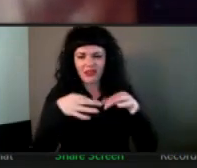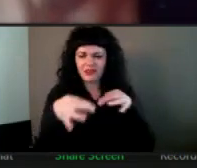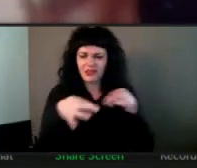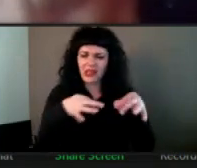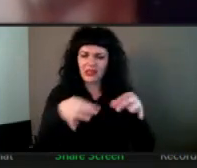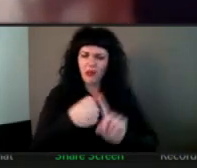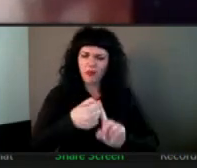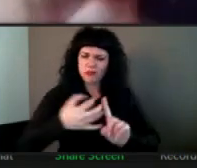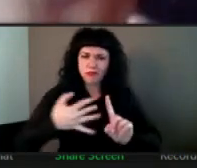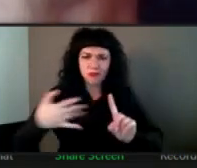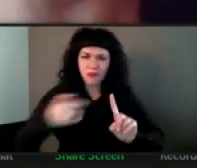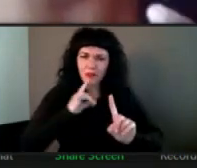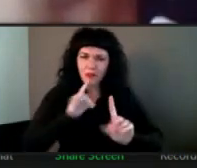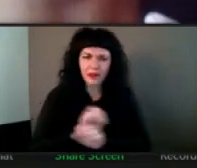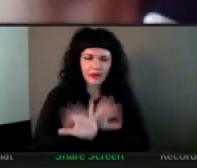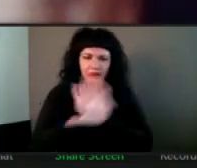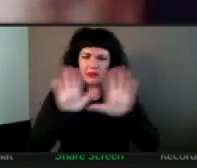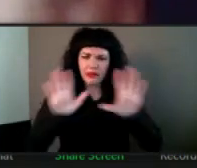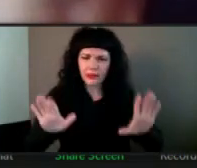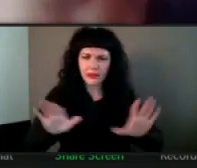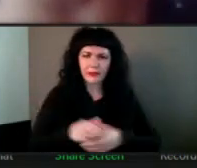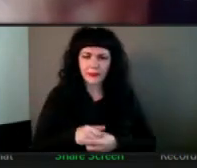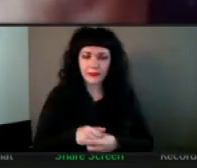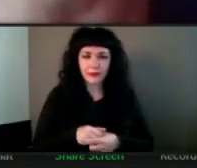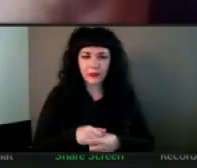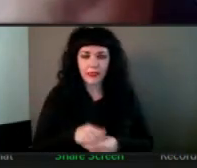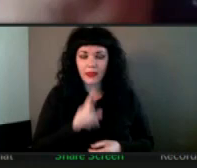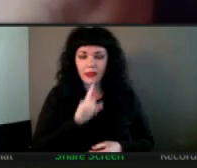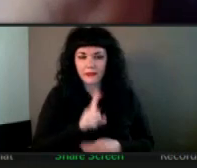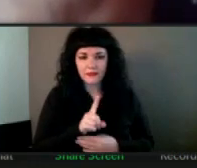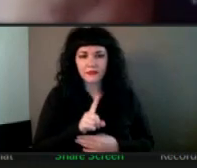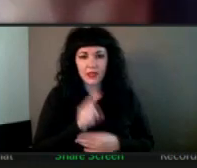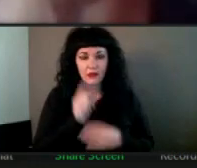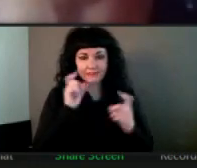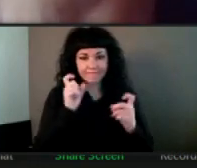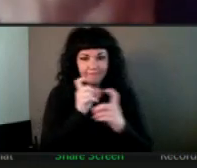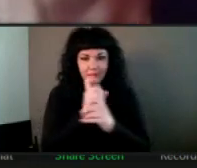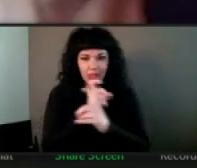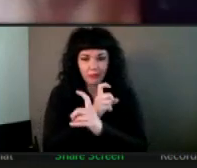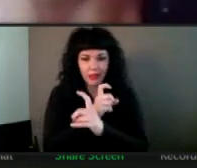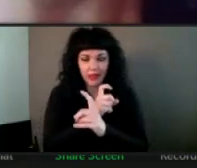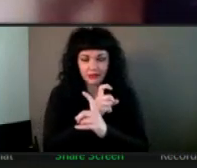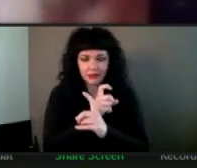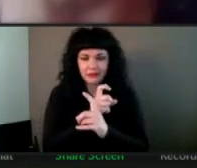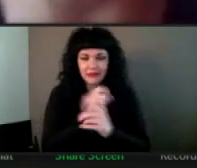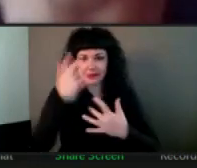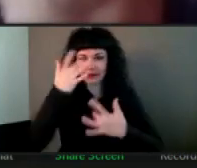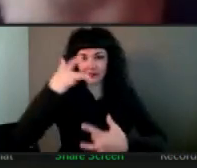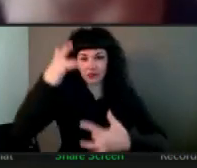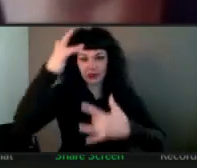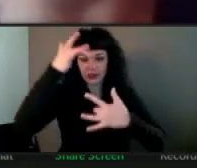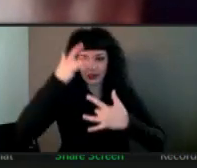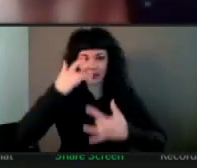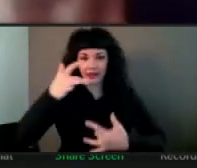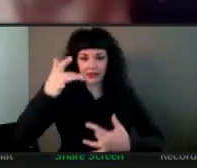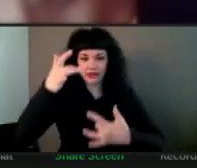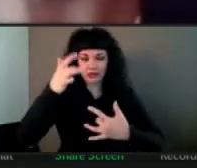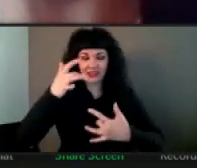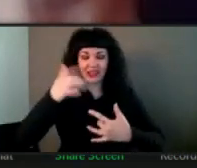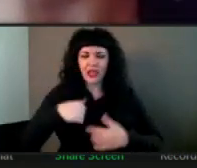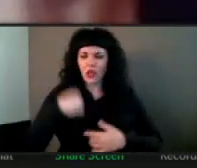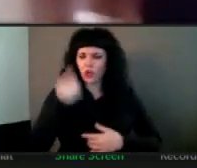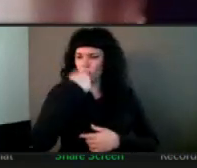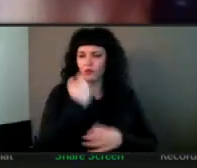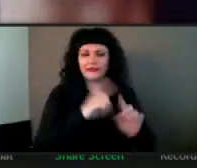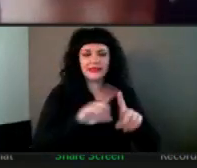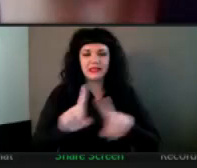very illustrative of that. It's a very complex disease that manifests very differently.